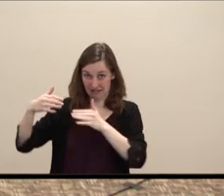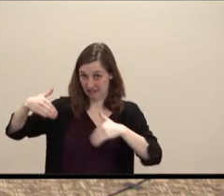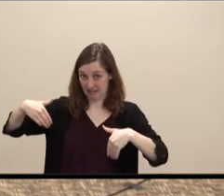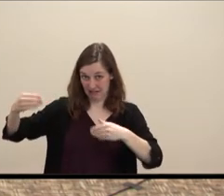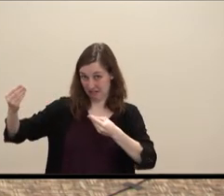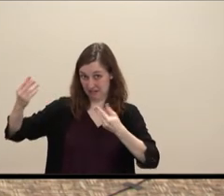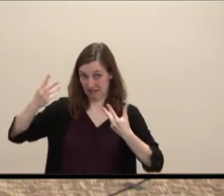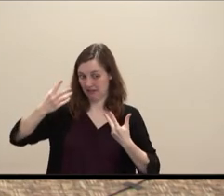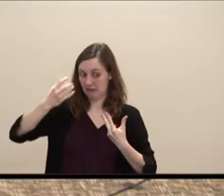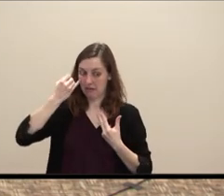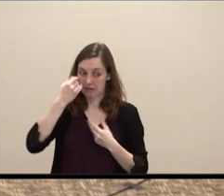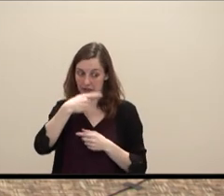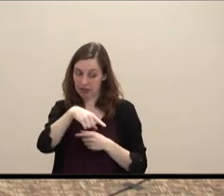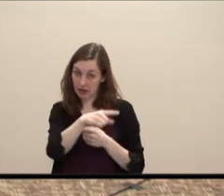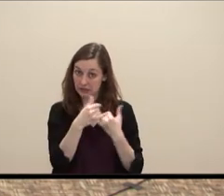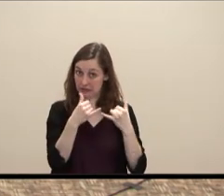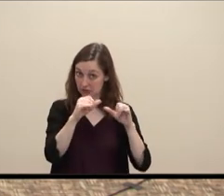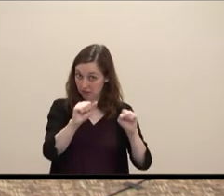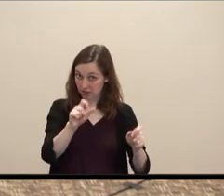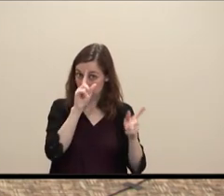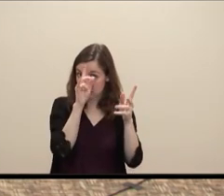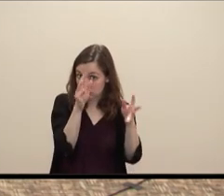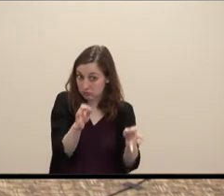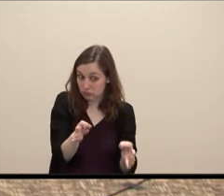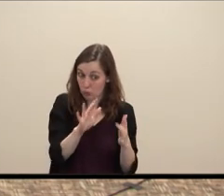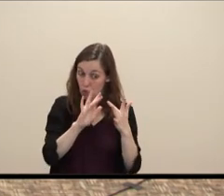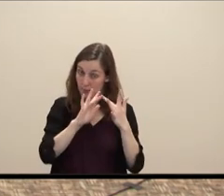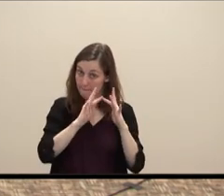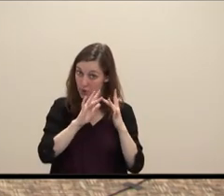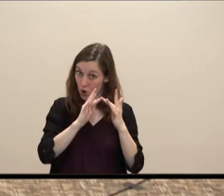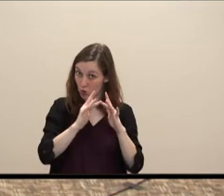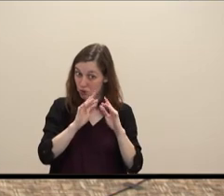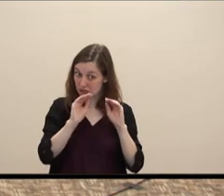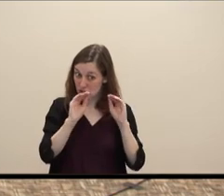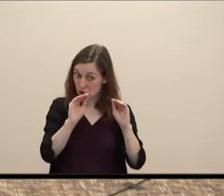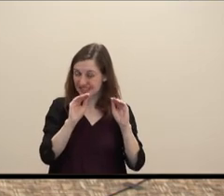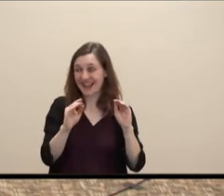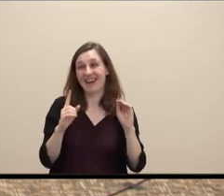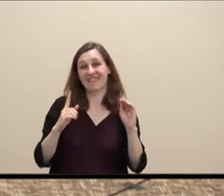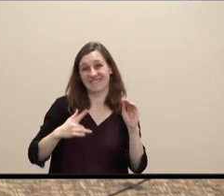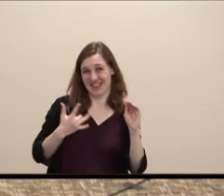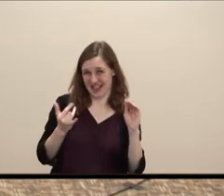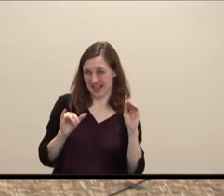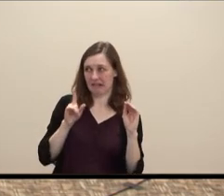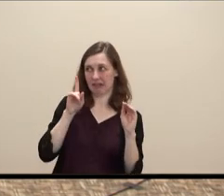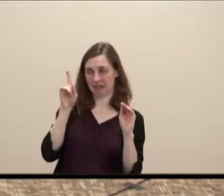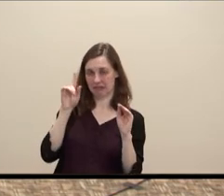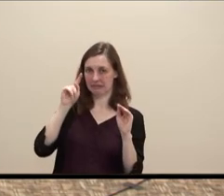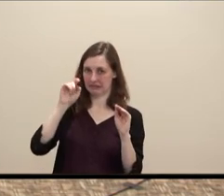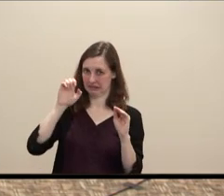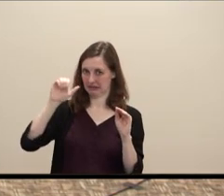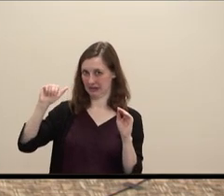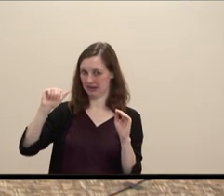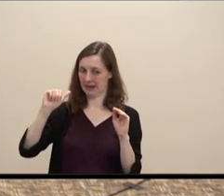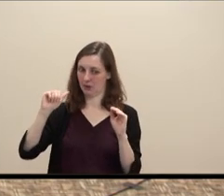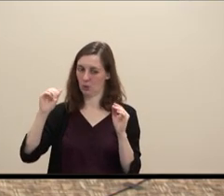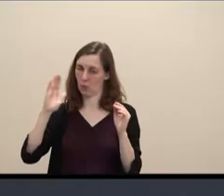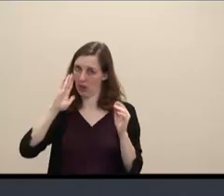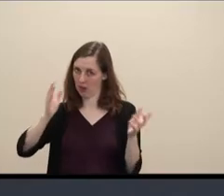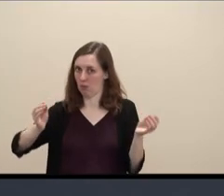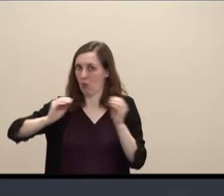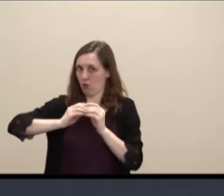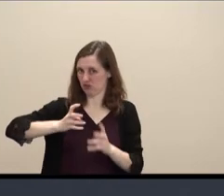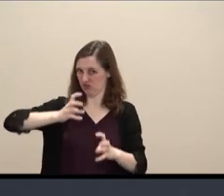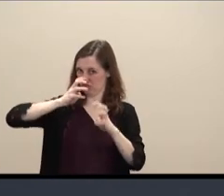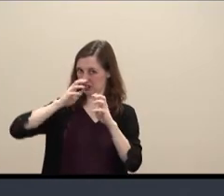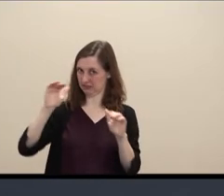for remote instruction, but I hear that they're going to tighten that up, and we'll have to make some decisions as a district. I can